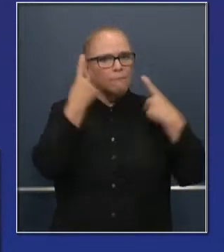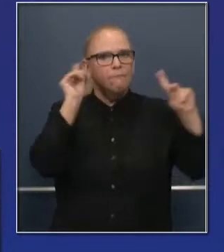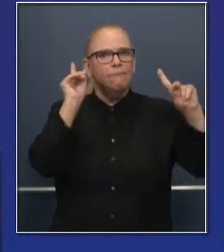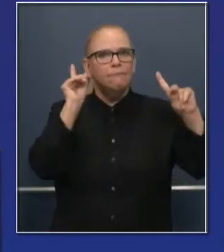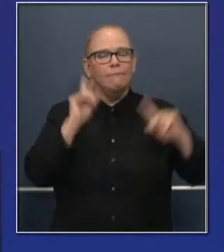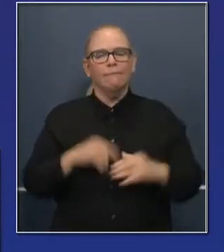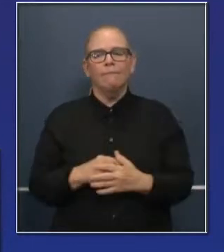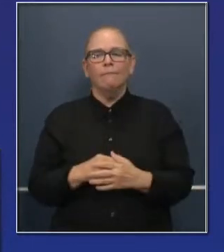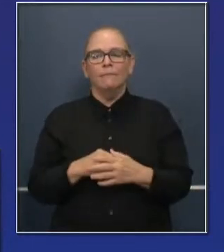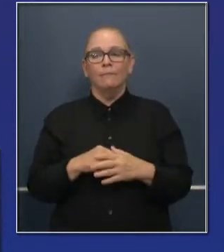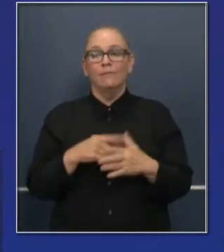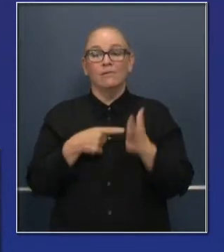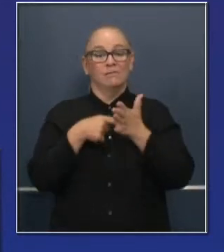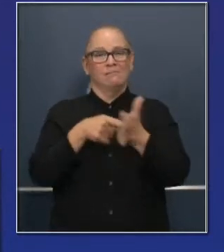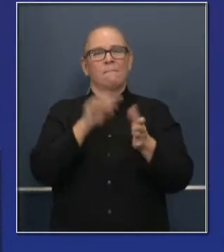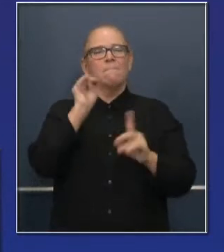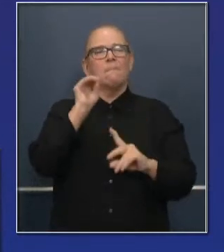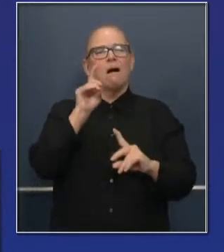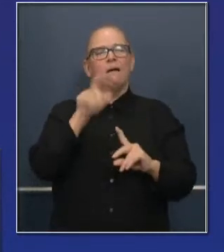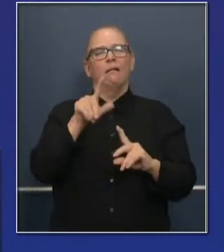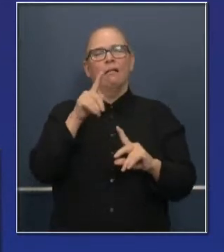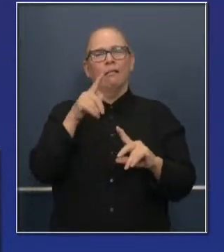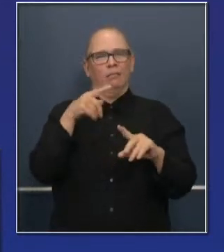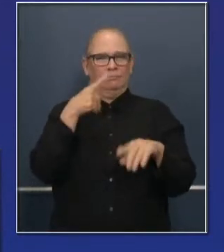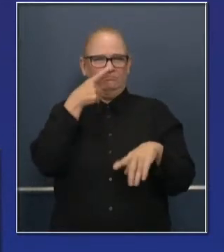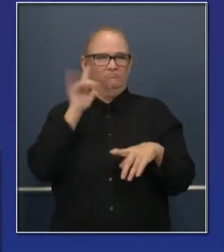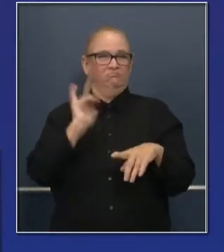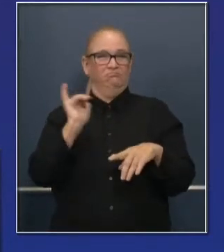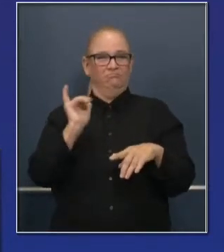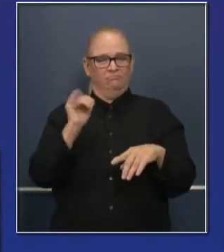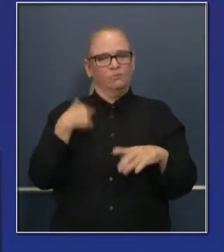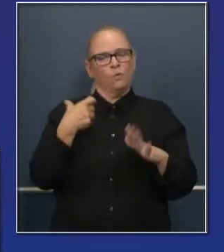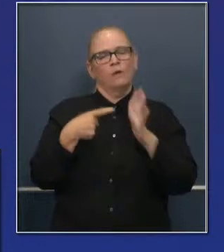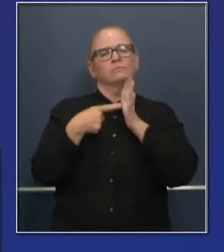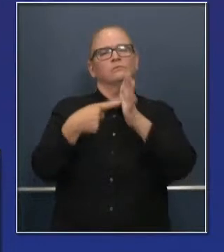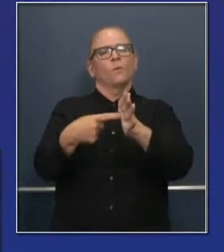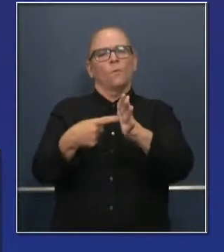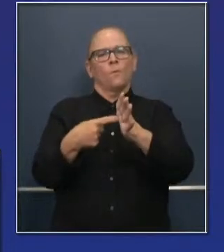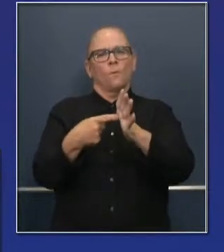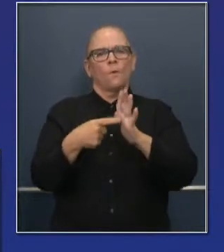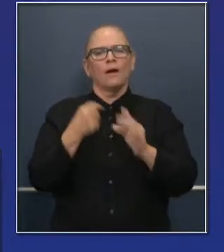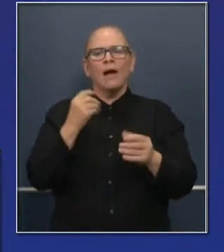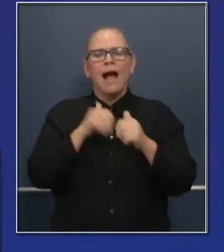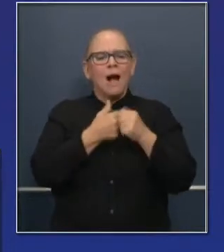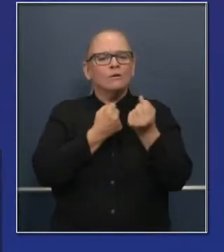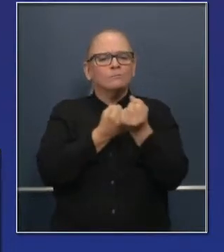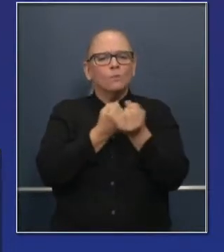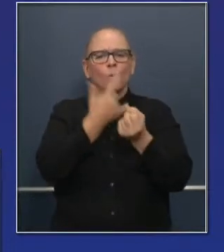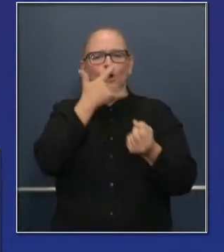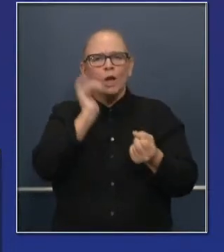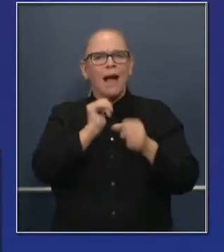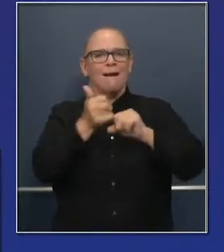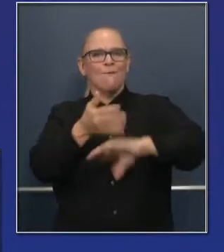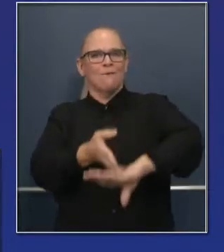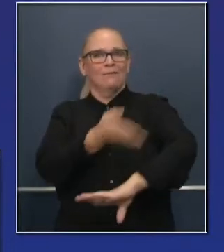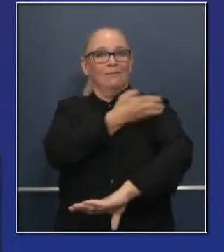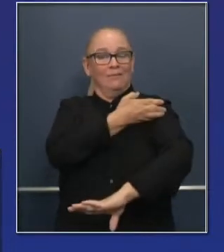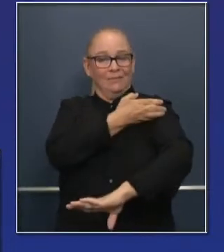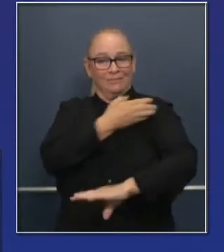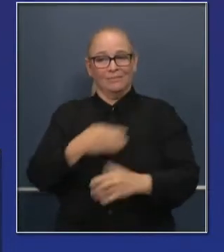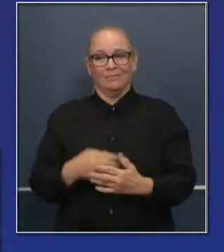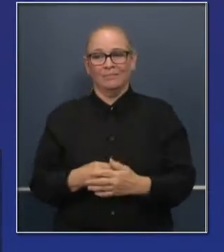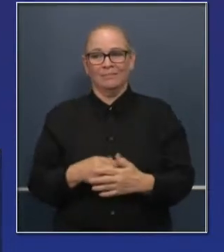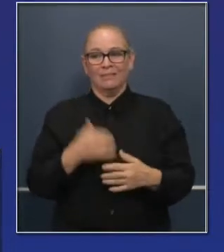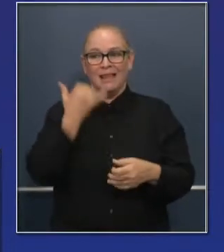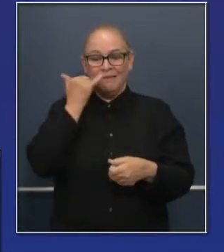model, was all about providing supports, building capacity at the local level, filling in gaps, meeting needs